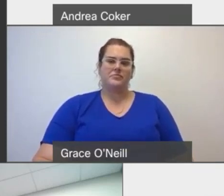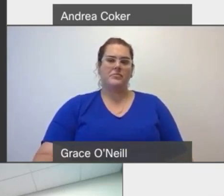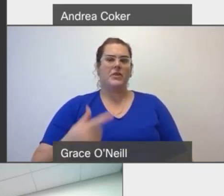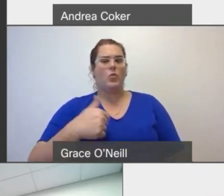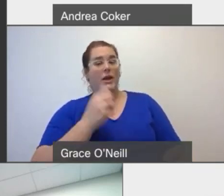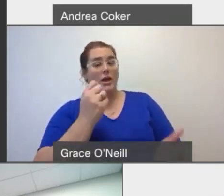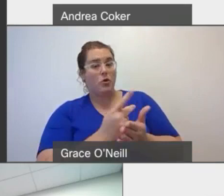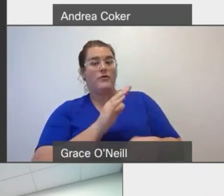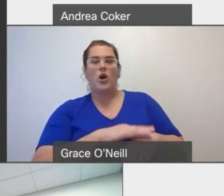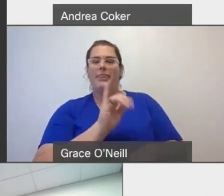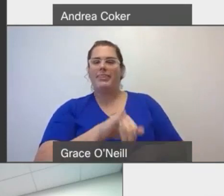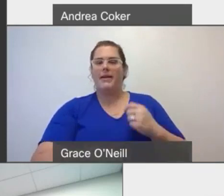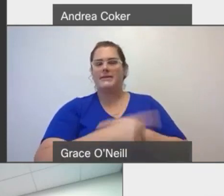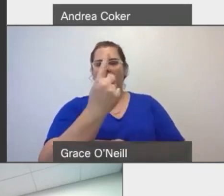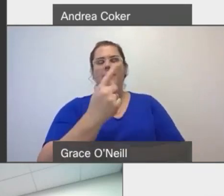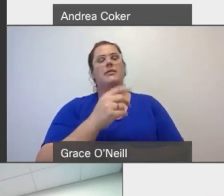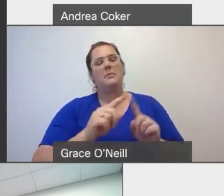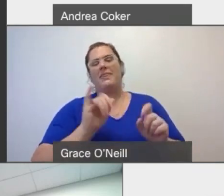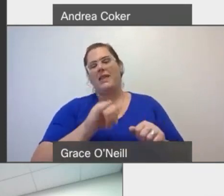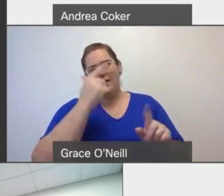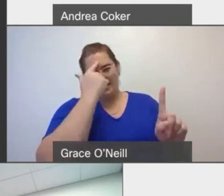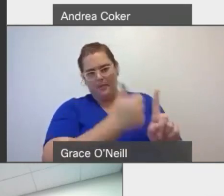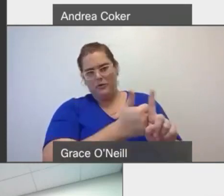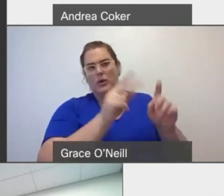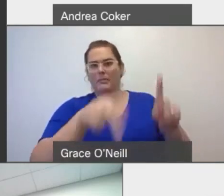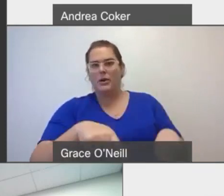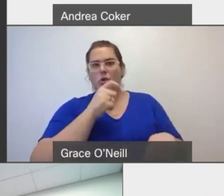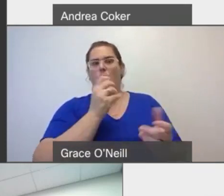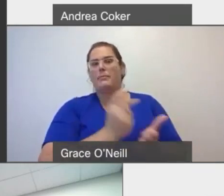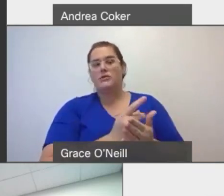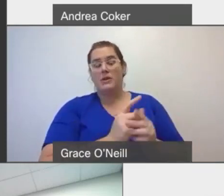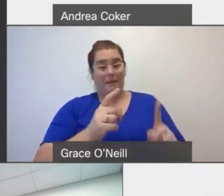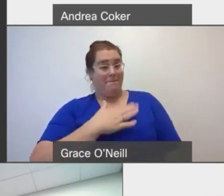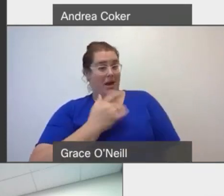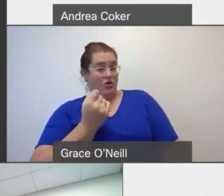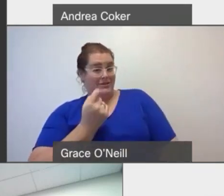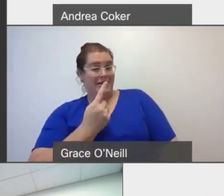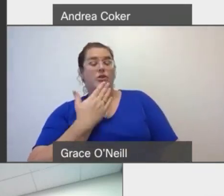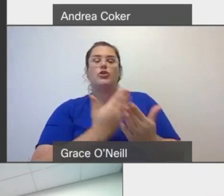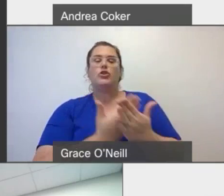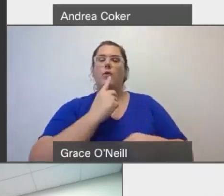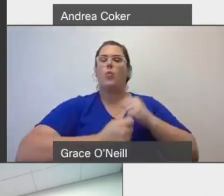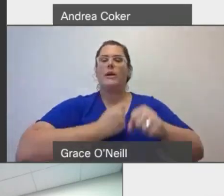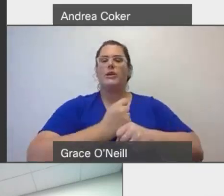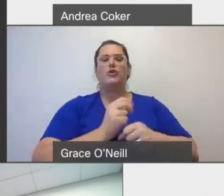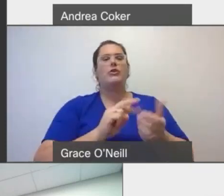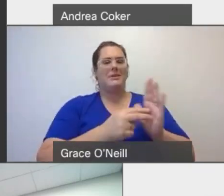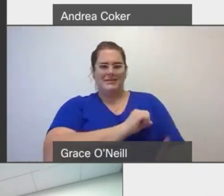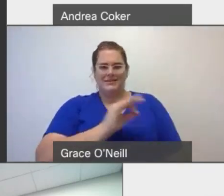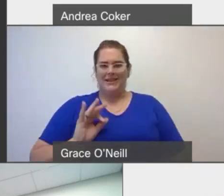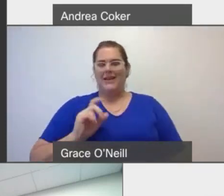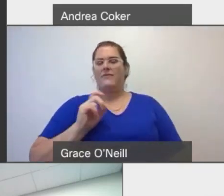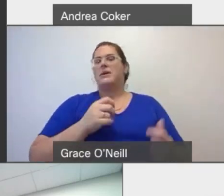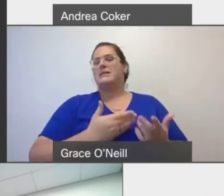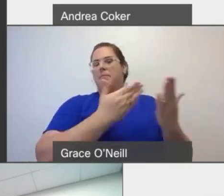the person that approves them. But my understanding is they're good for 1 year. So staff would have to submit a new